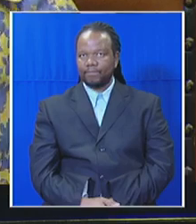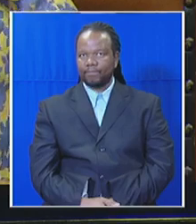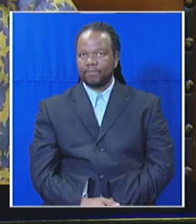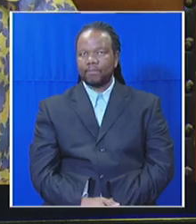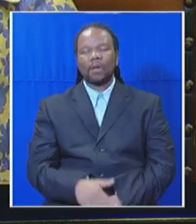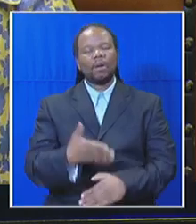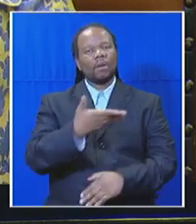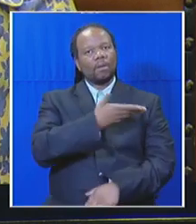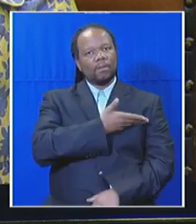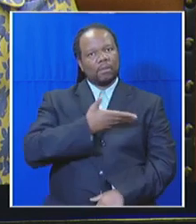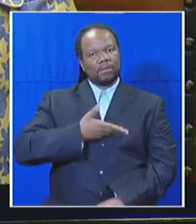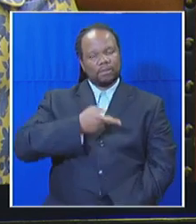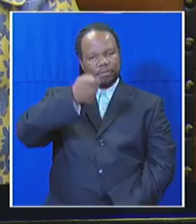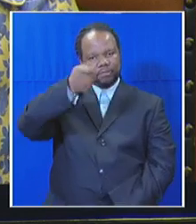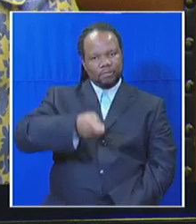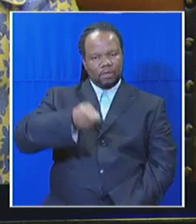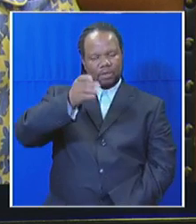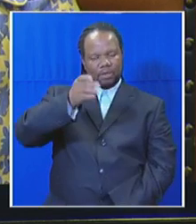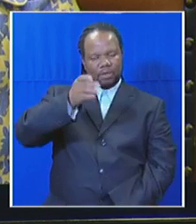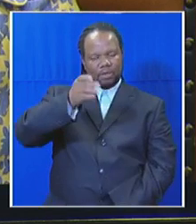Madam Speaker.